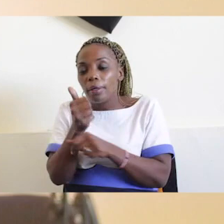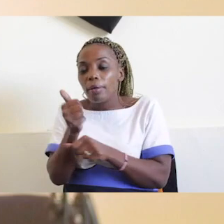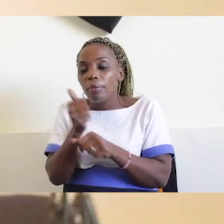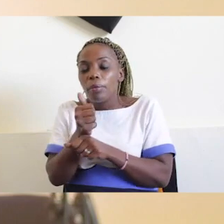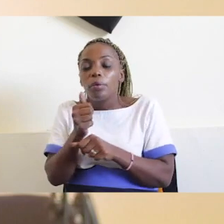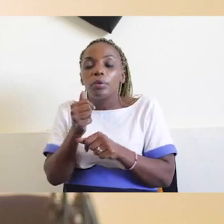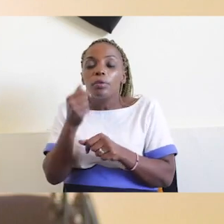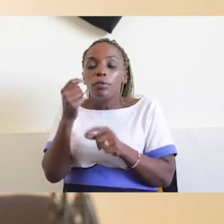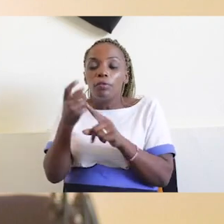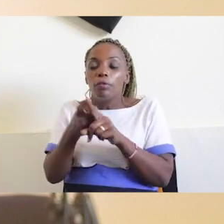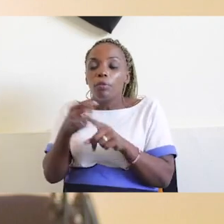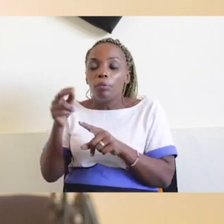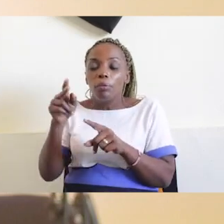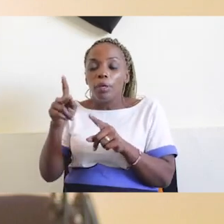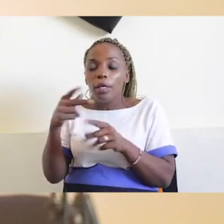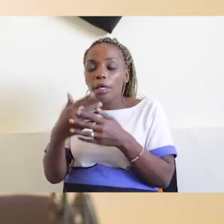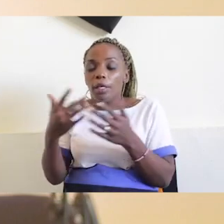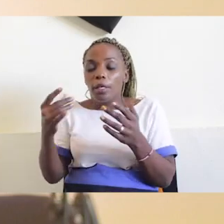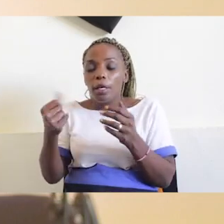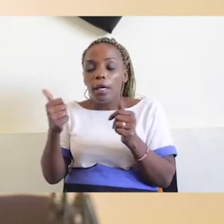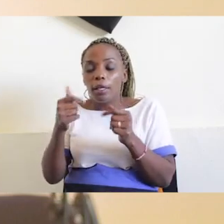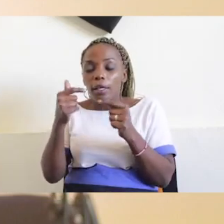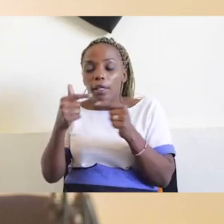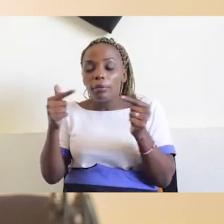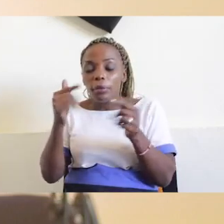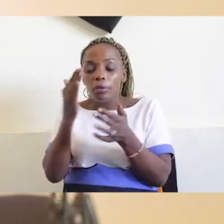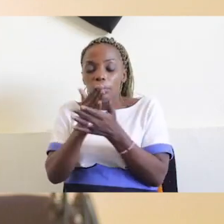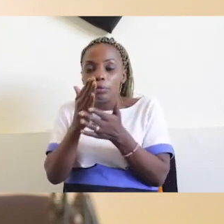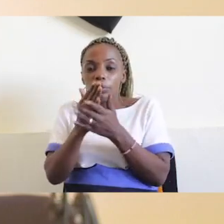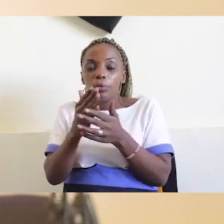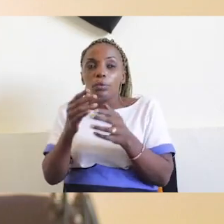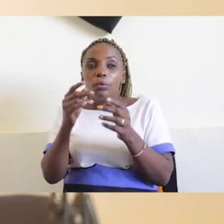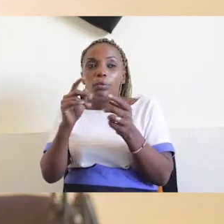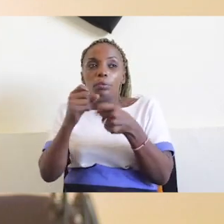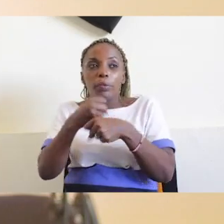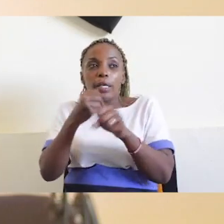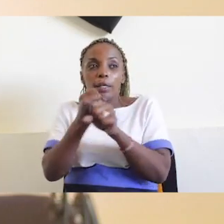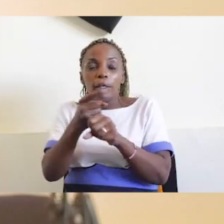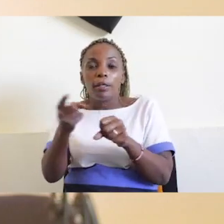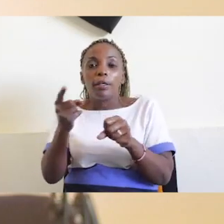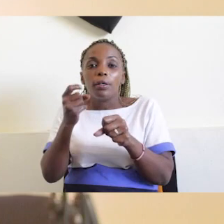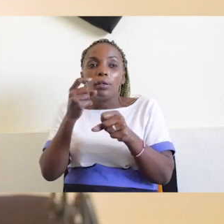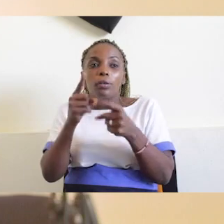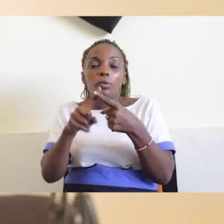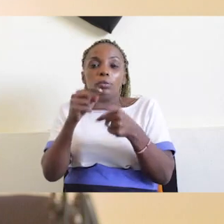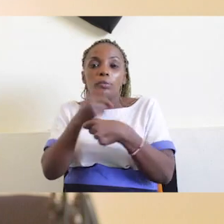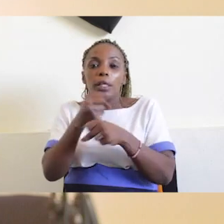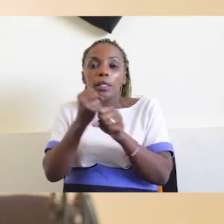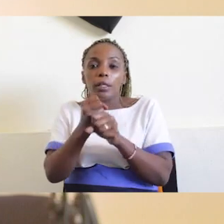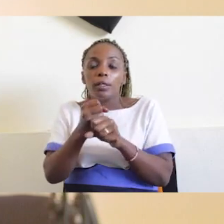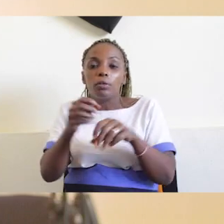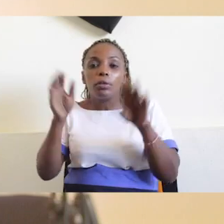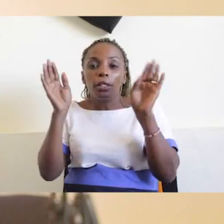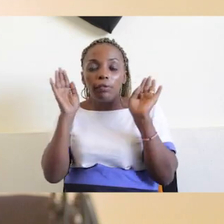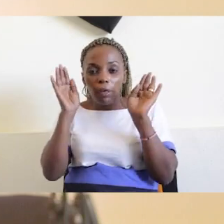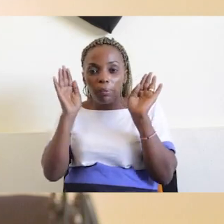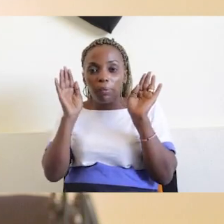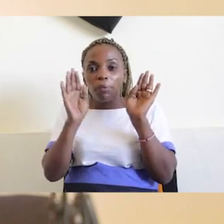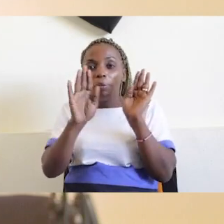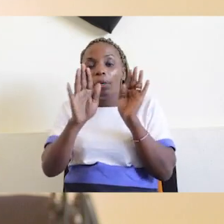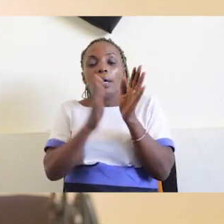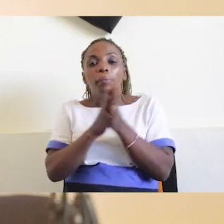prodding of Penina, of the enemy, to cause us or to cause you to give up on